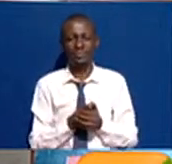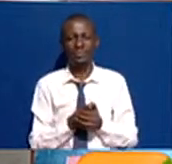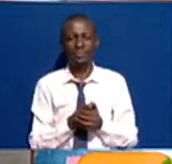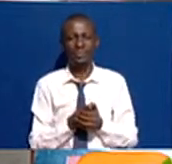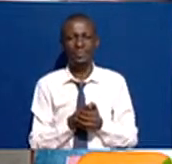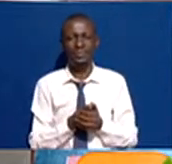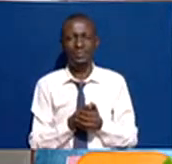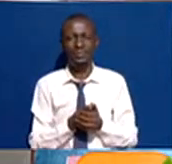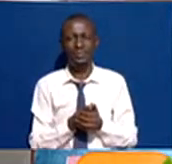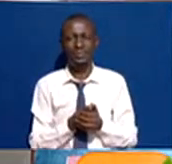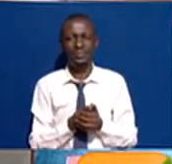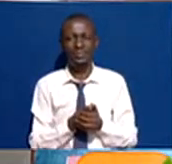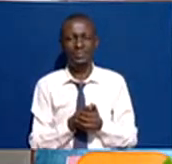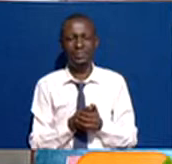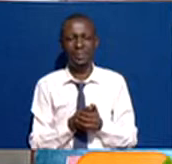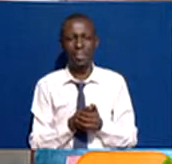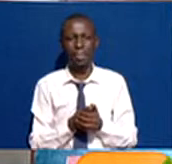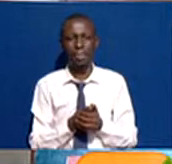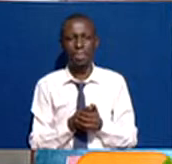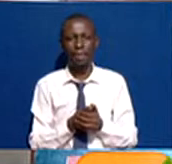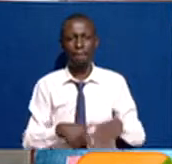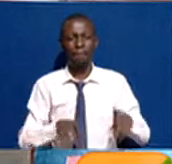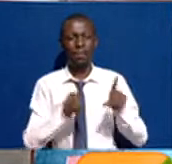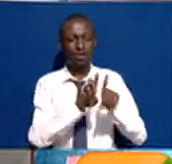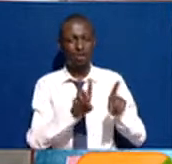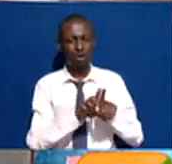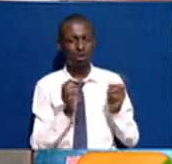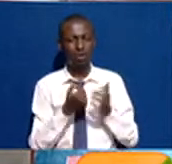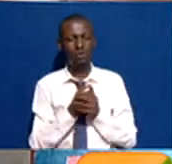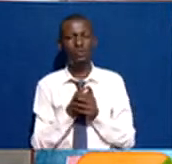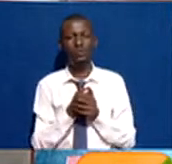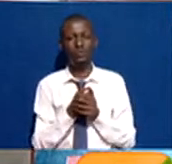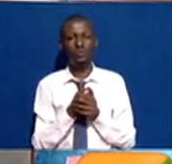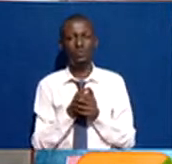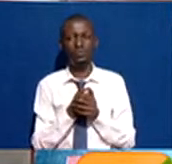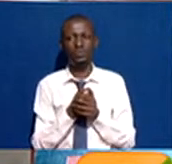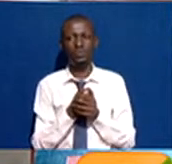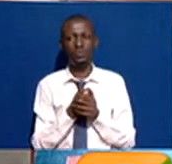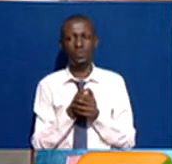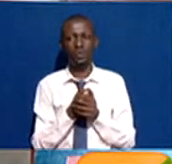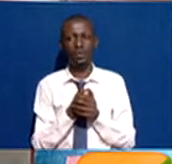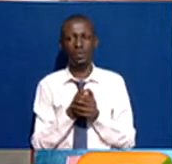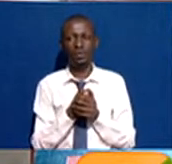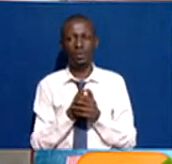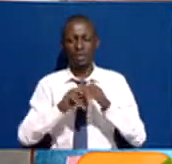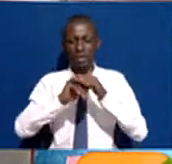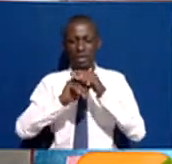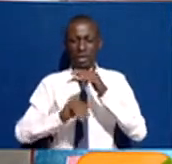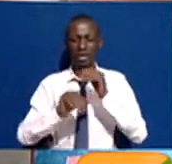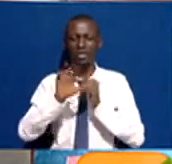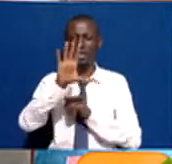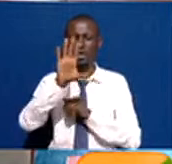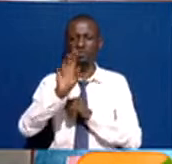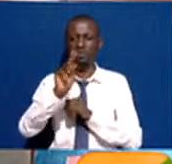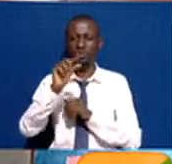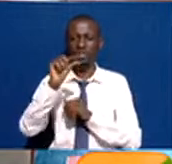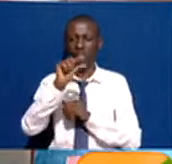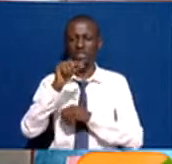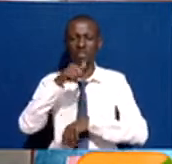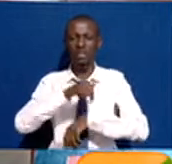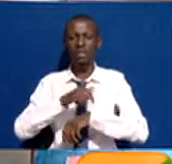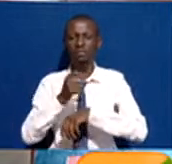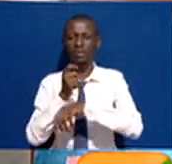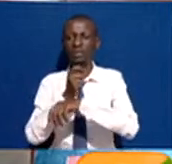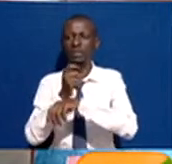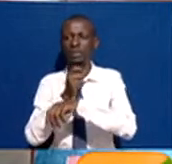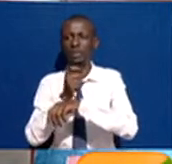that's a big challenge. And also, Jeff, if you are less than 50 kilograms, during training as you begin, you'll be required